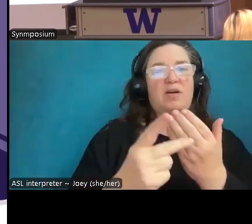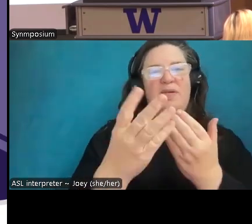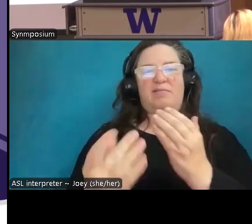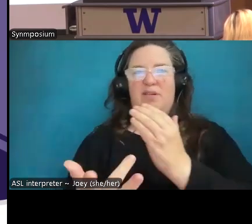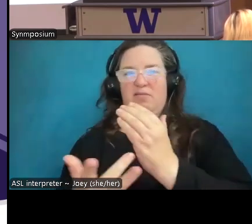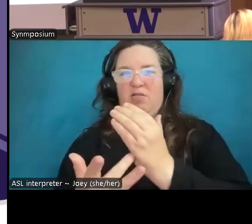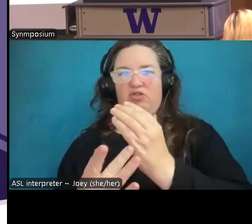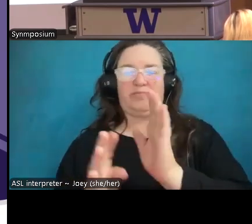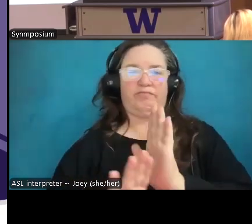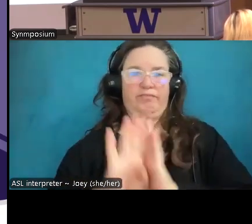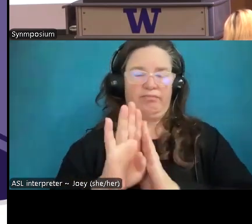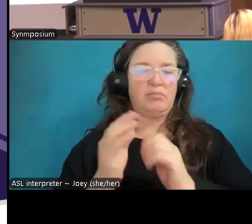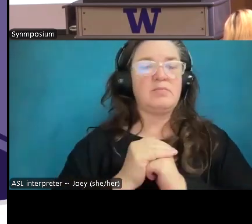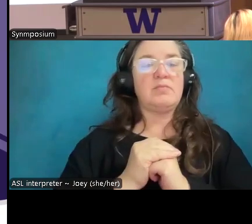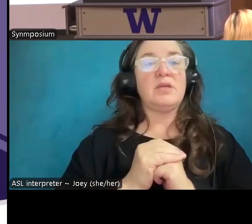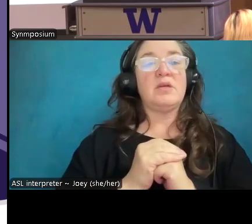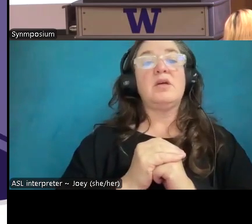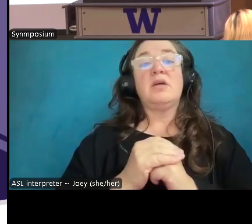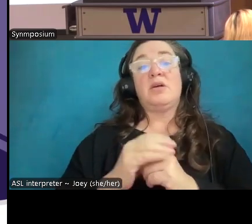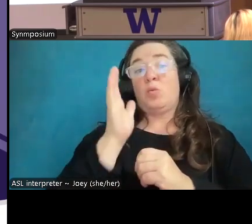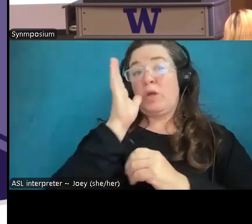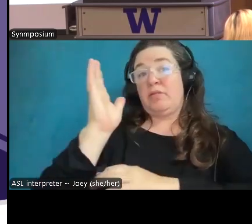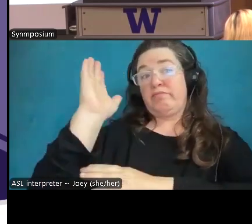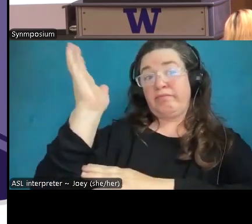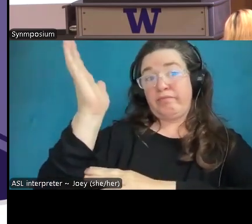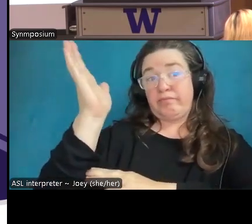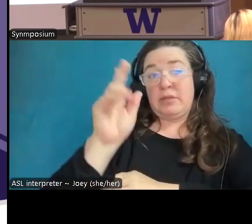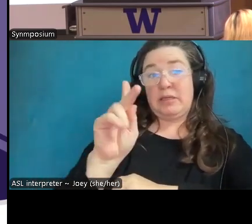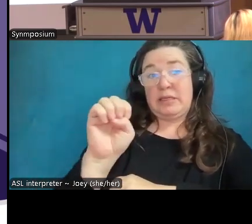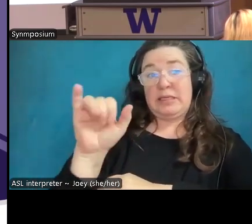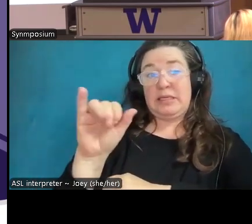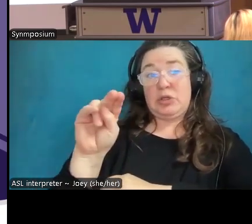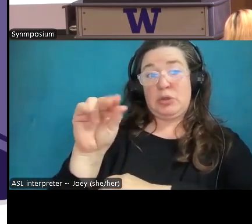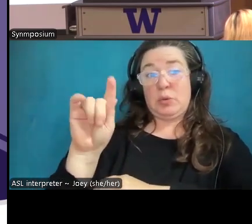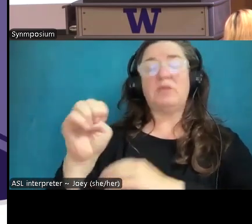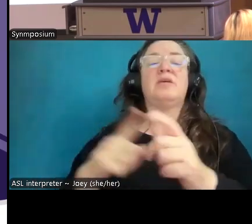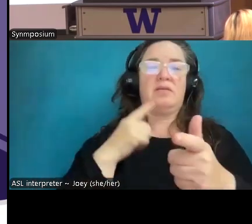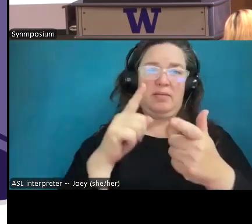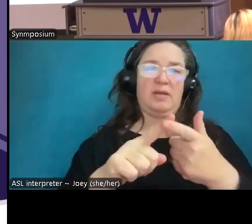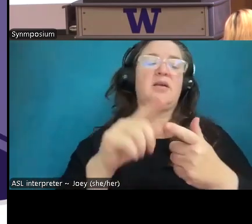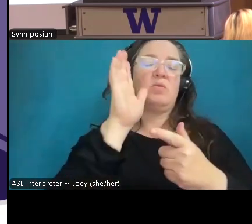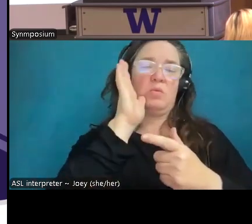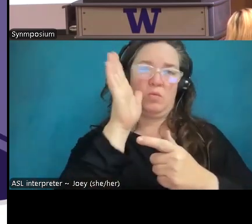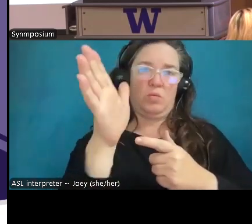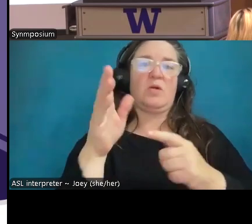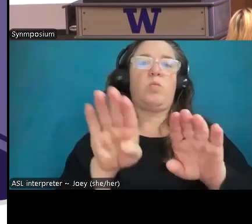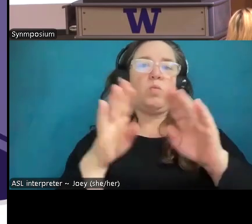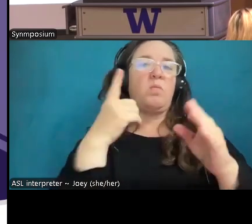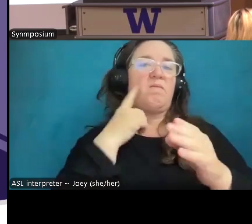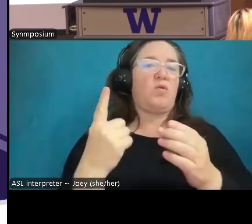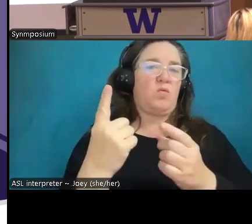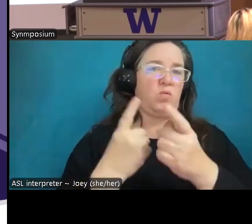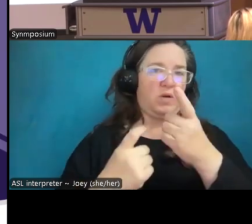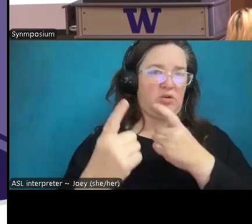few questions from the audience as time allows, and if you are unable to ask your question during this time, you will have another chance later during